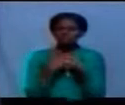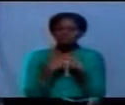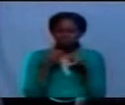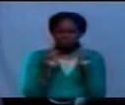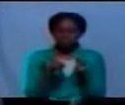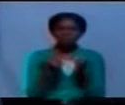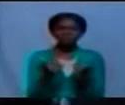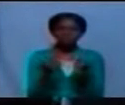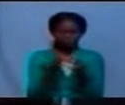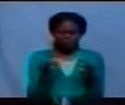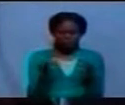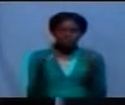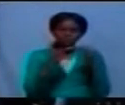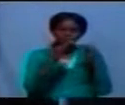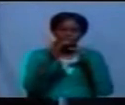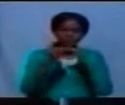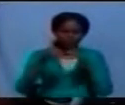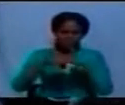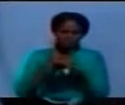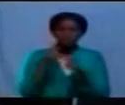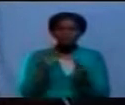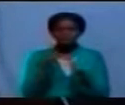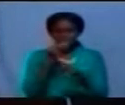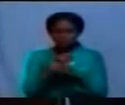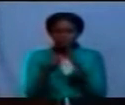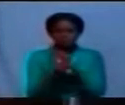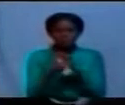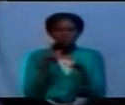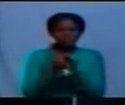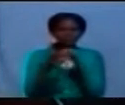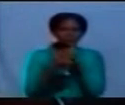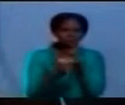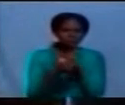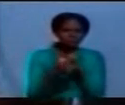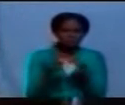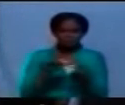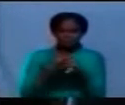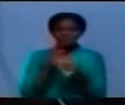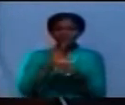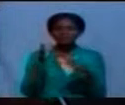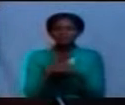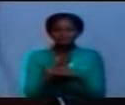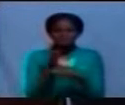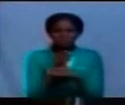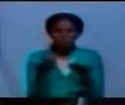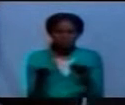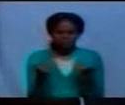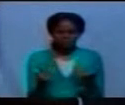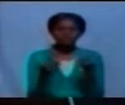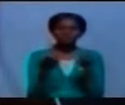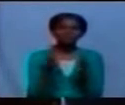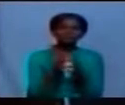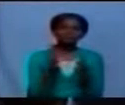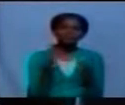expand beyond your level of thinking. How do you do it? You've been saving, you've started a business, you're banking with your bank, now you want to